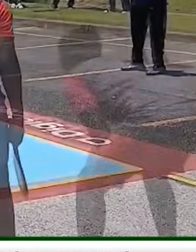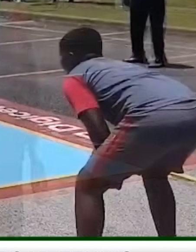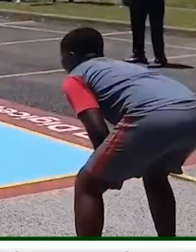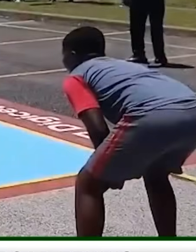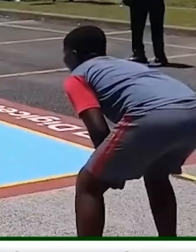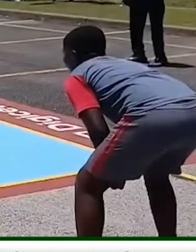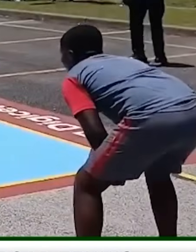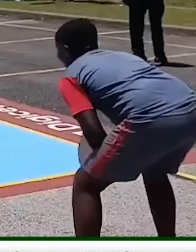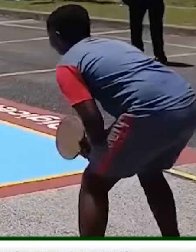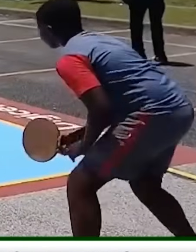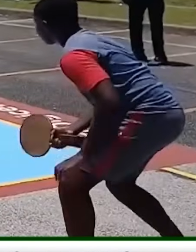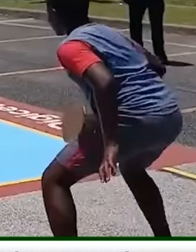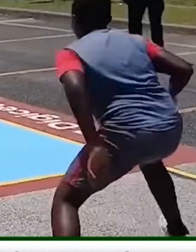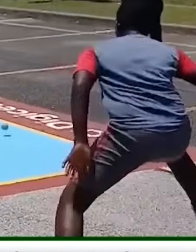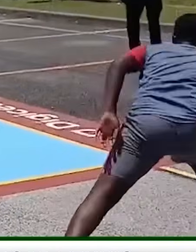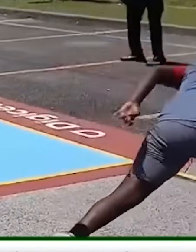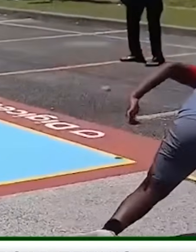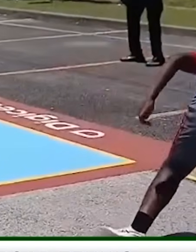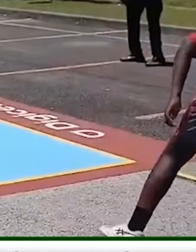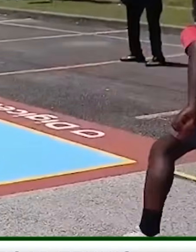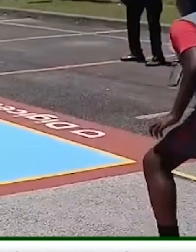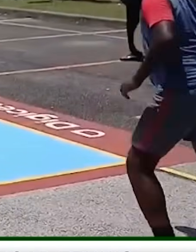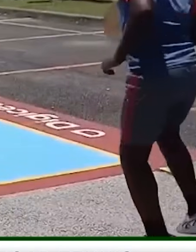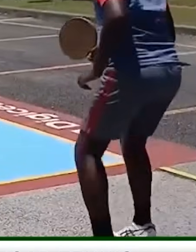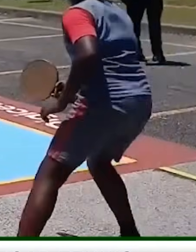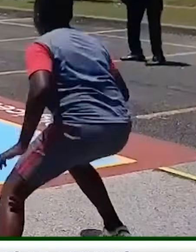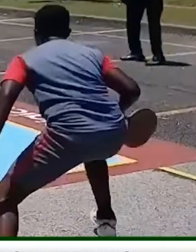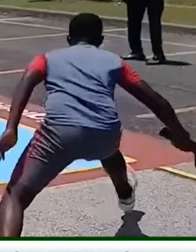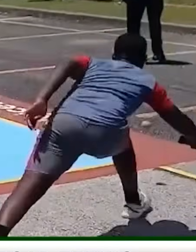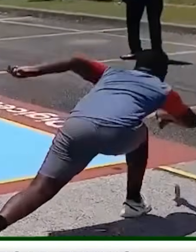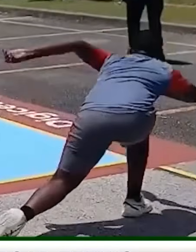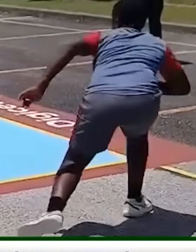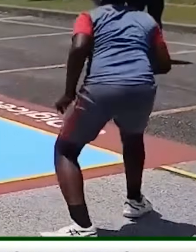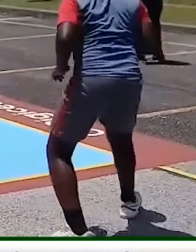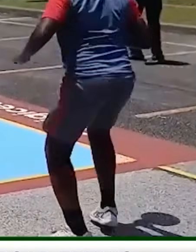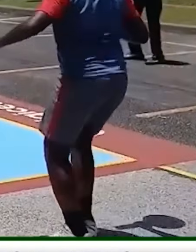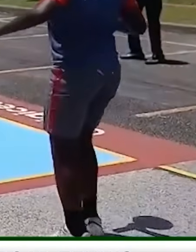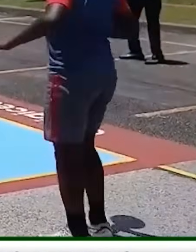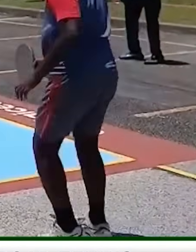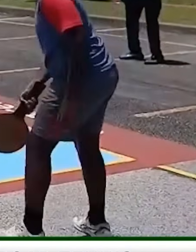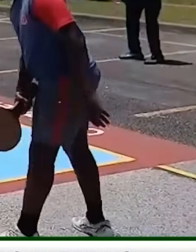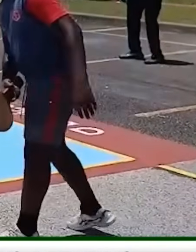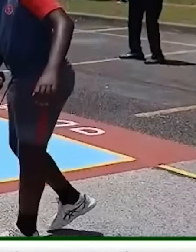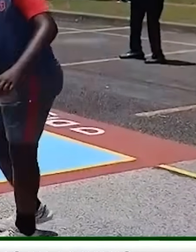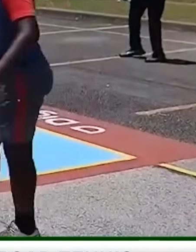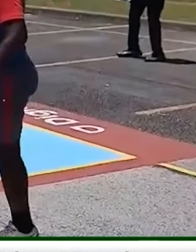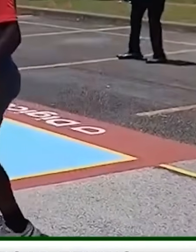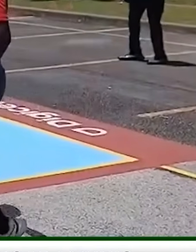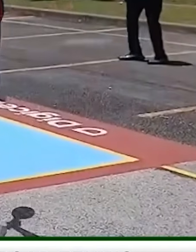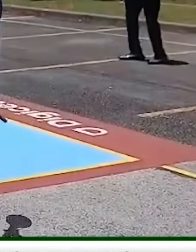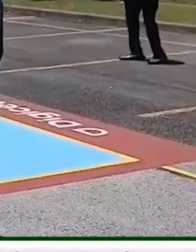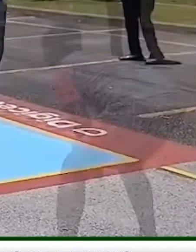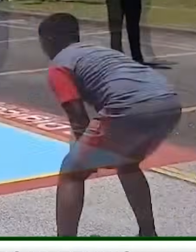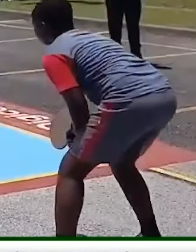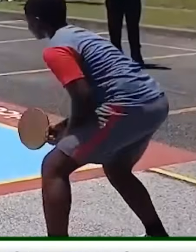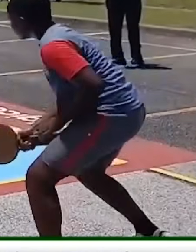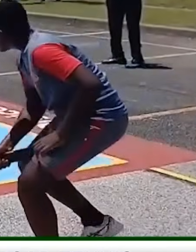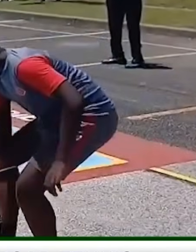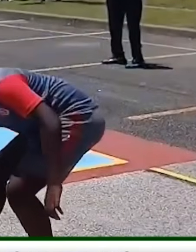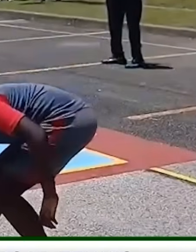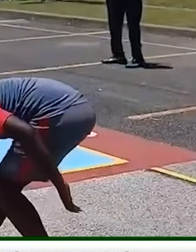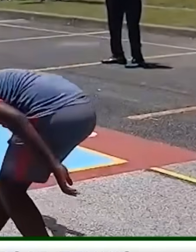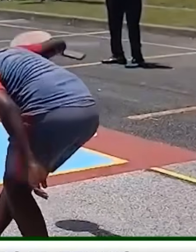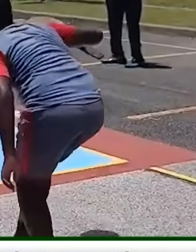making it a highly competitive showdown. Bushell of St. Giles won the boys' singles matchup against Sandiford of Welches